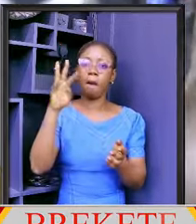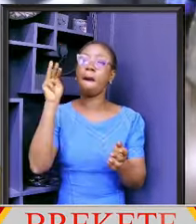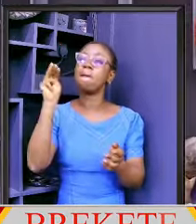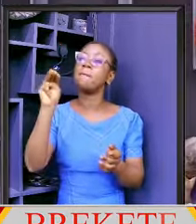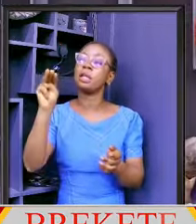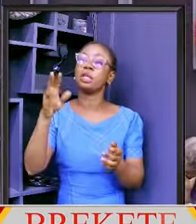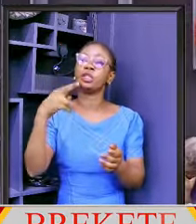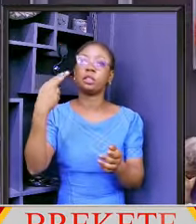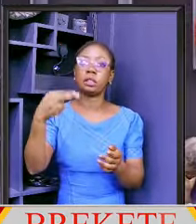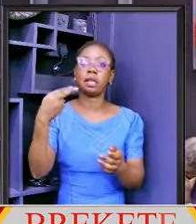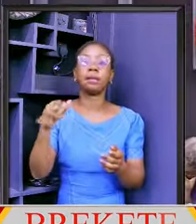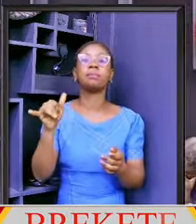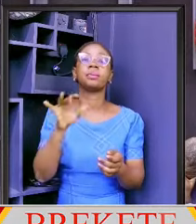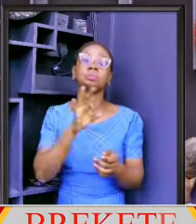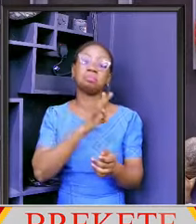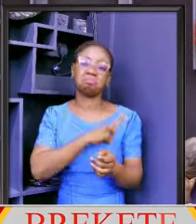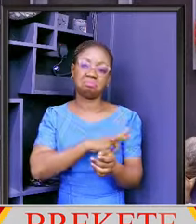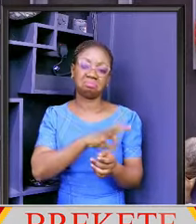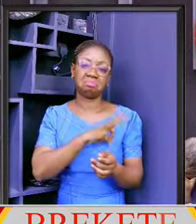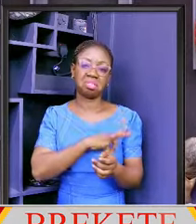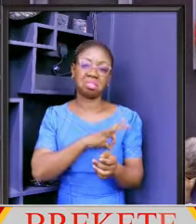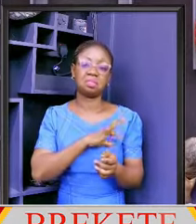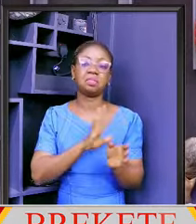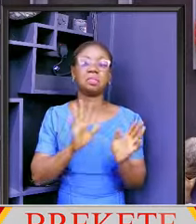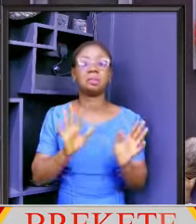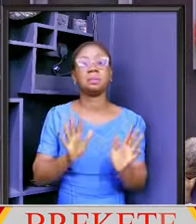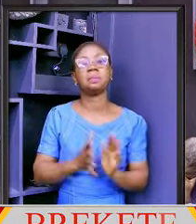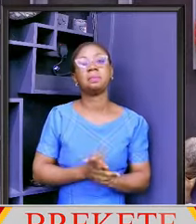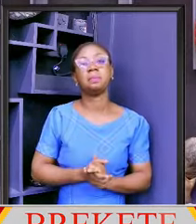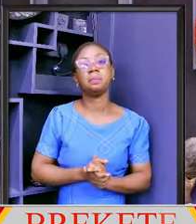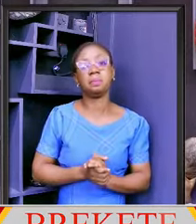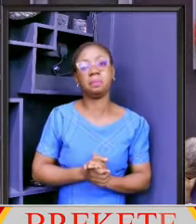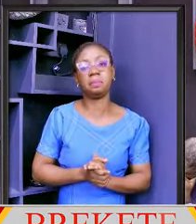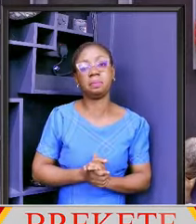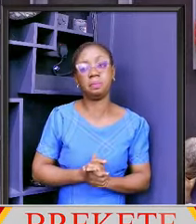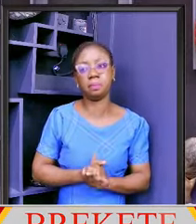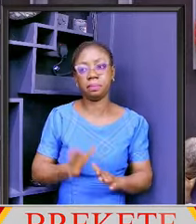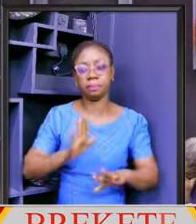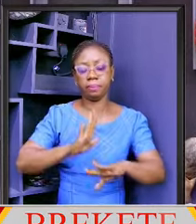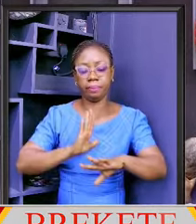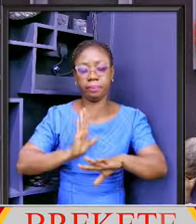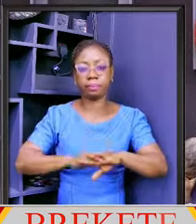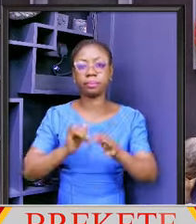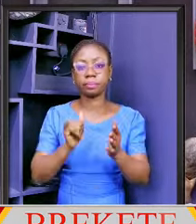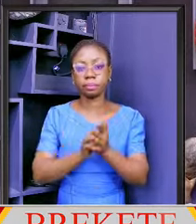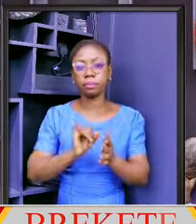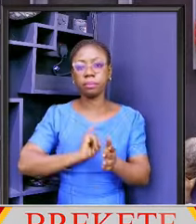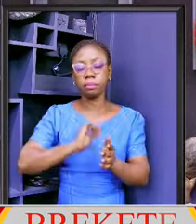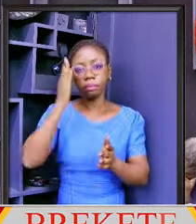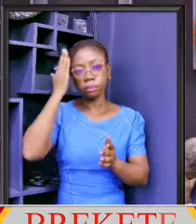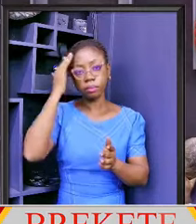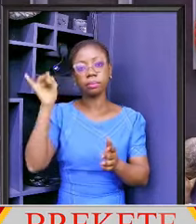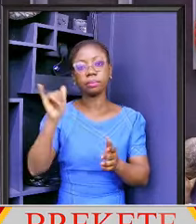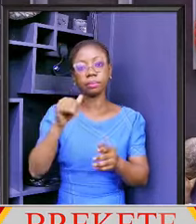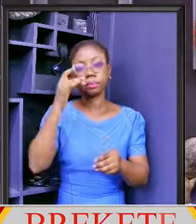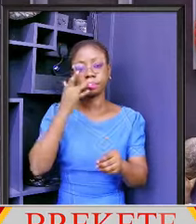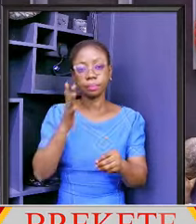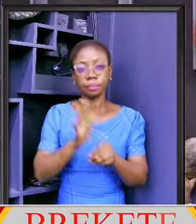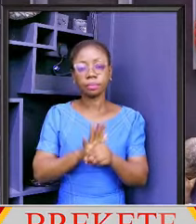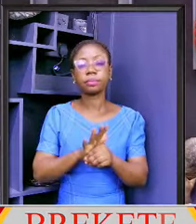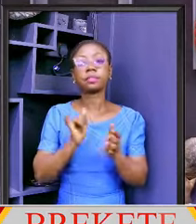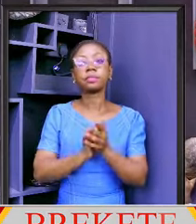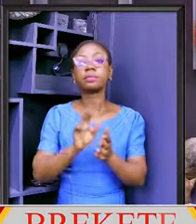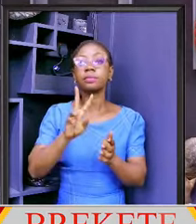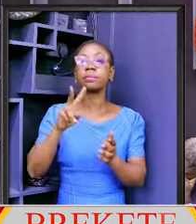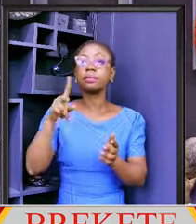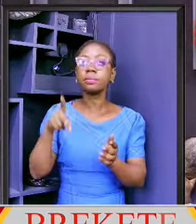24 million. Million. We benefited from that aspect. Okay, so... So, on that aspect, I know there's promise that Vice President made. But...